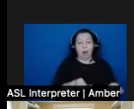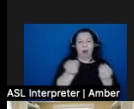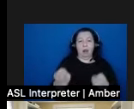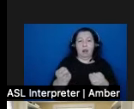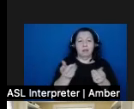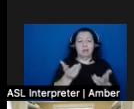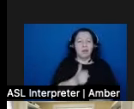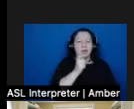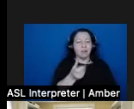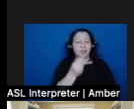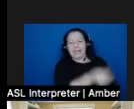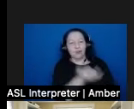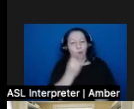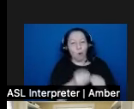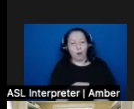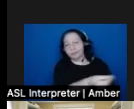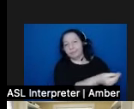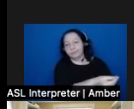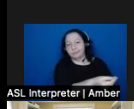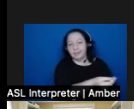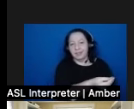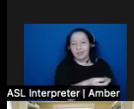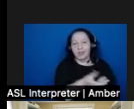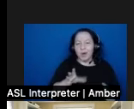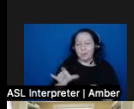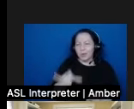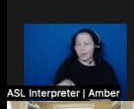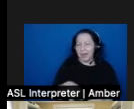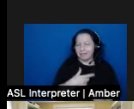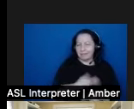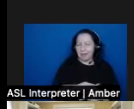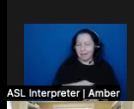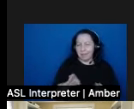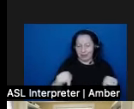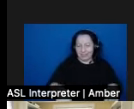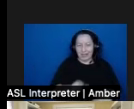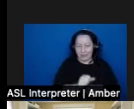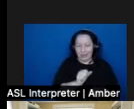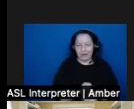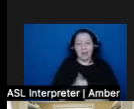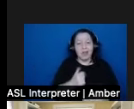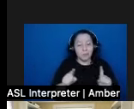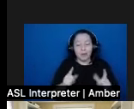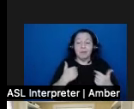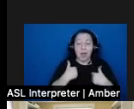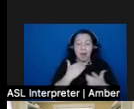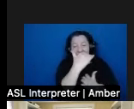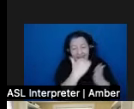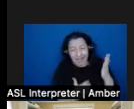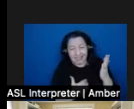in this work if we can help ourselves. And so we've got a whole list of folks like clinical psychologists,